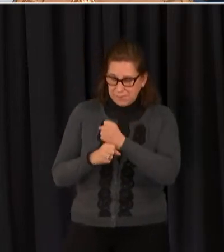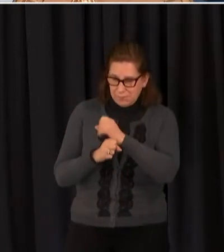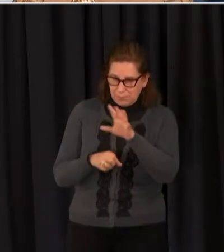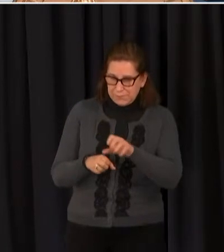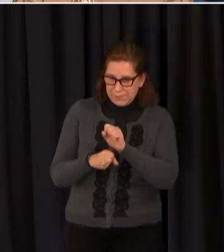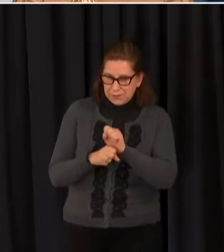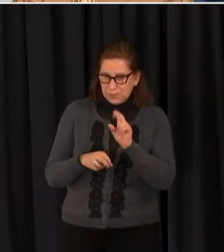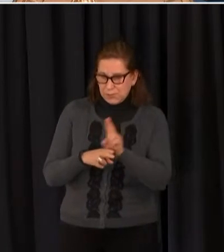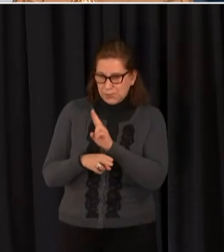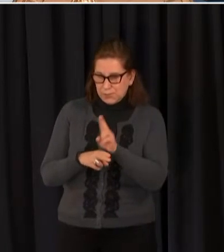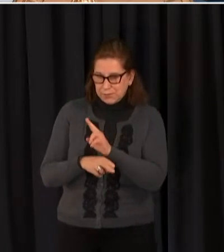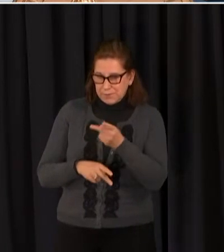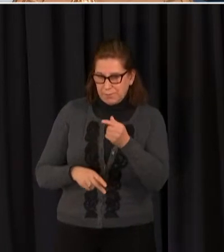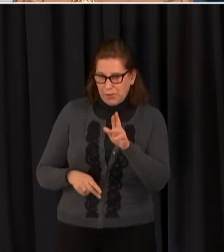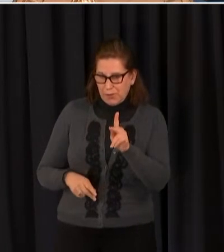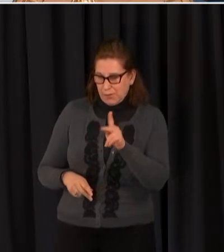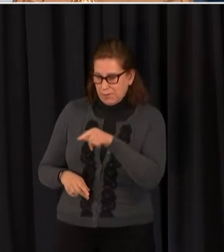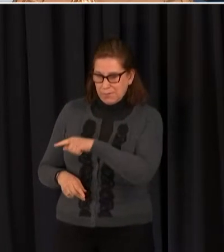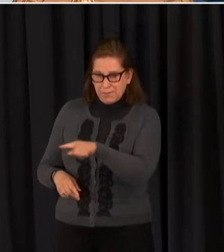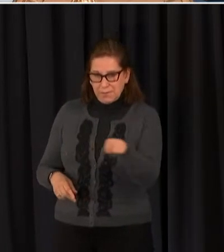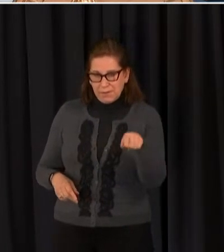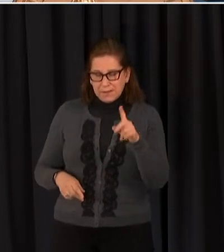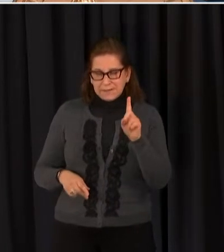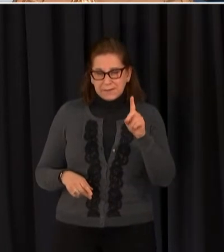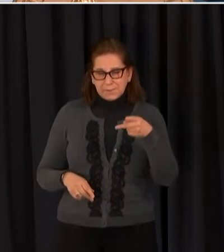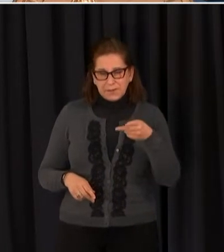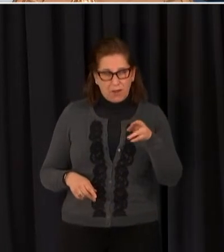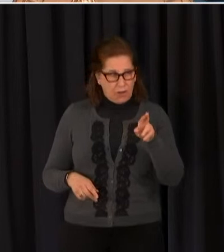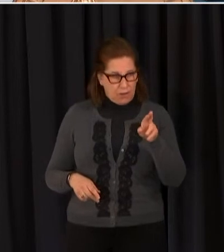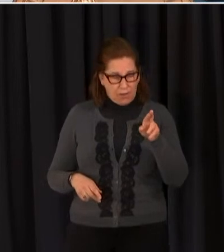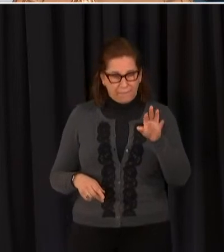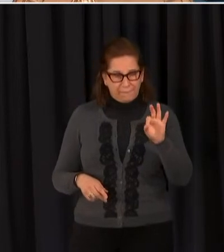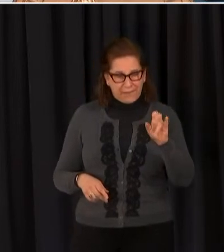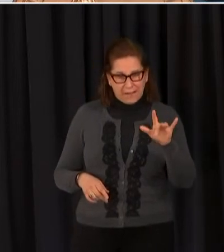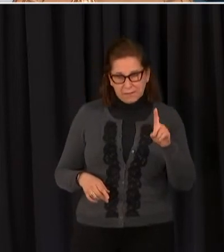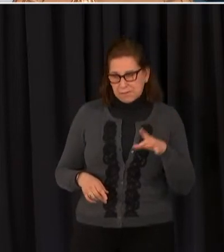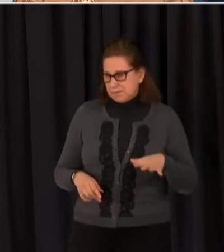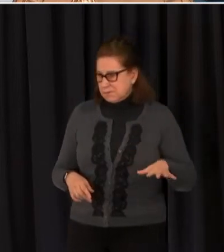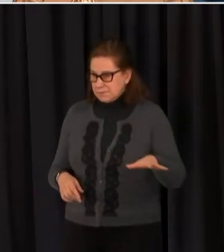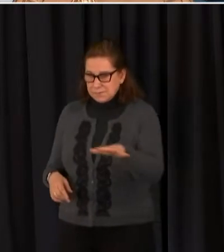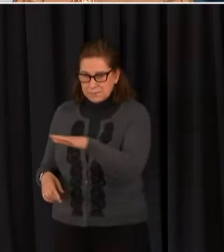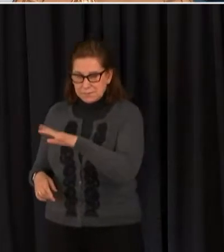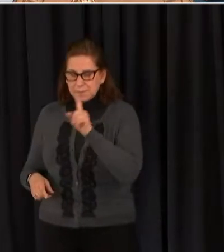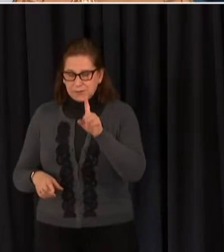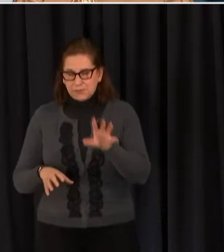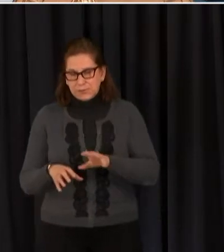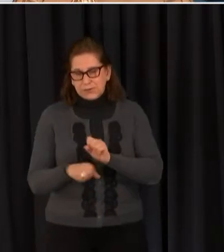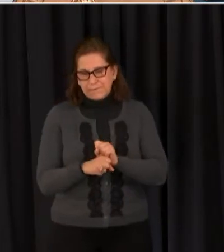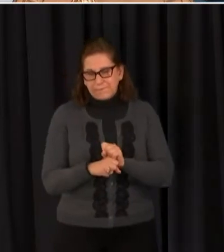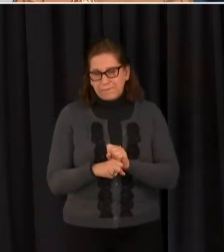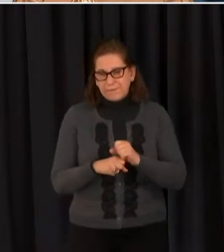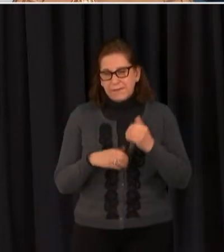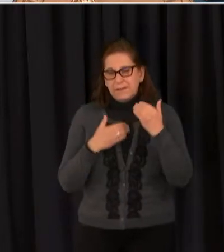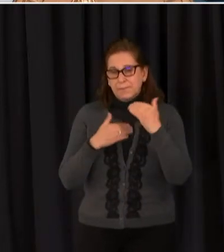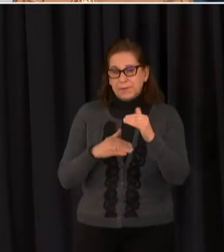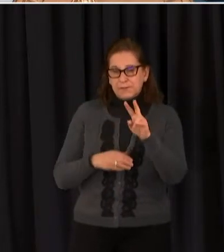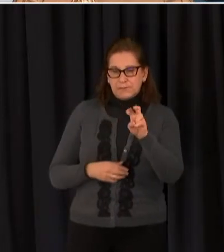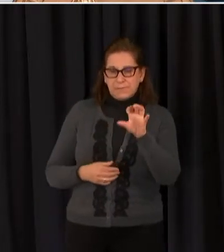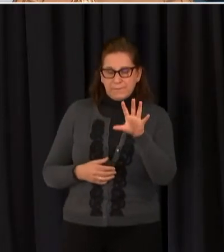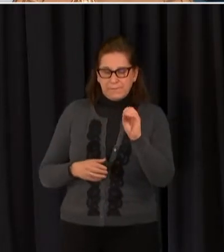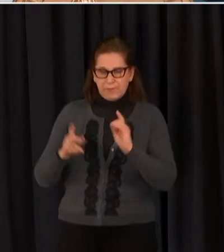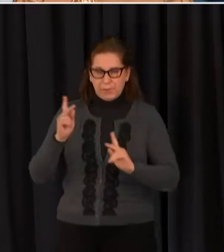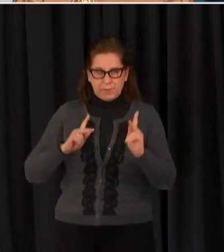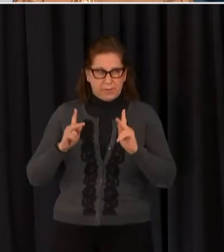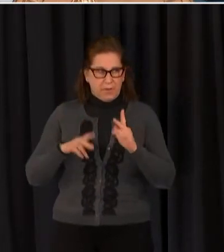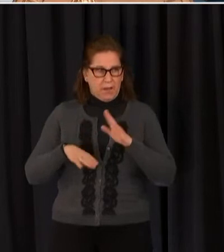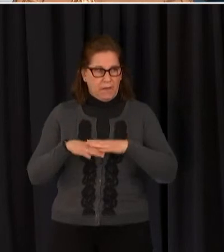fields are limited to 250 persons in cohorts on the fields. And